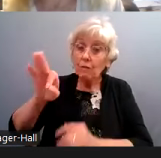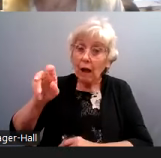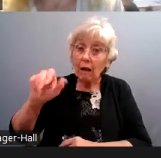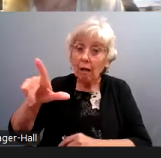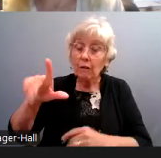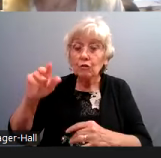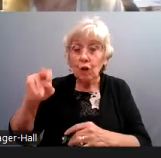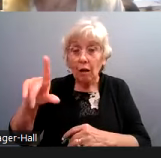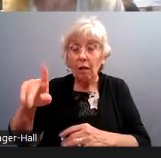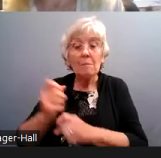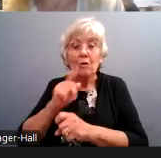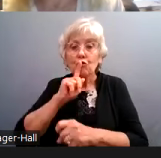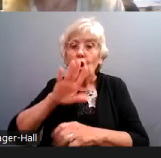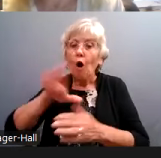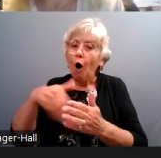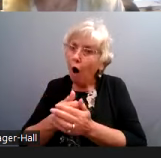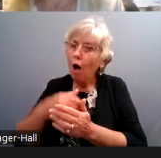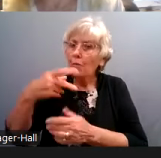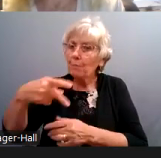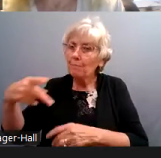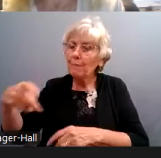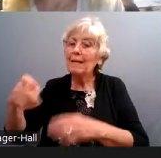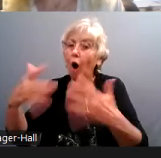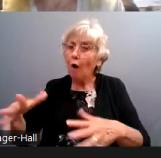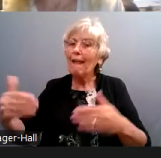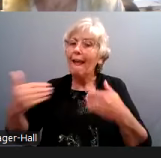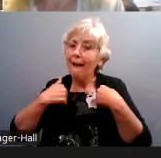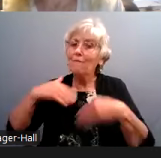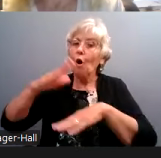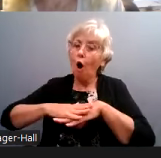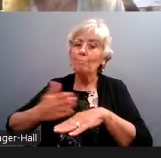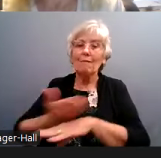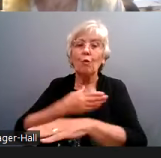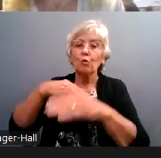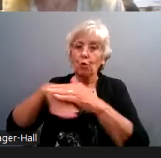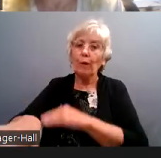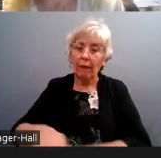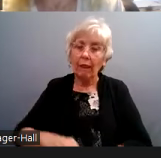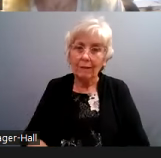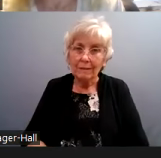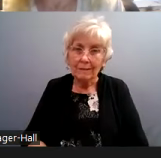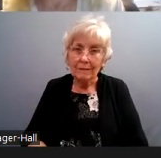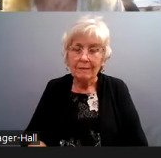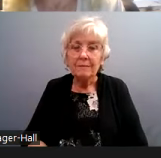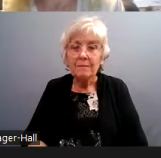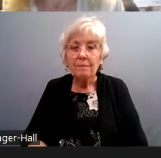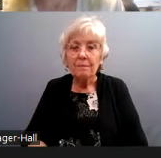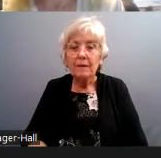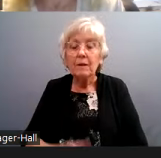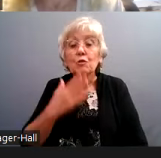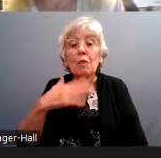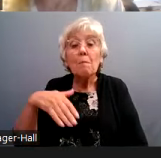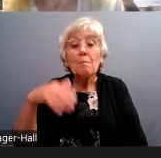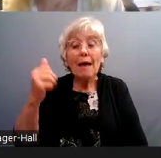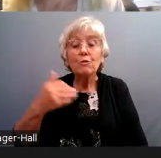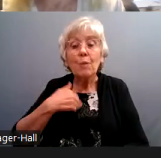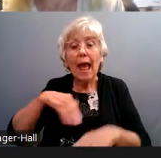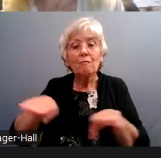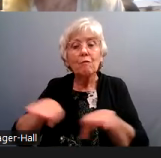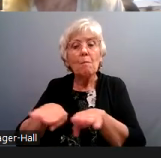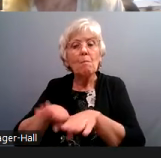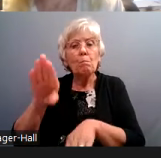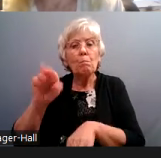your PPE is on before you enter. So ideally, we have booties on the outside